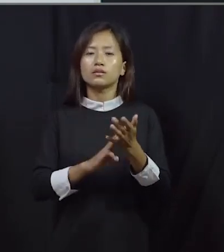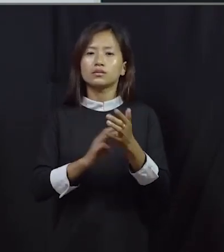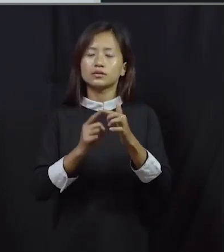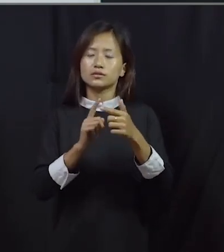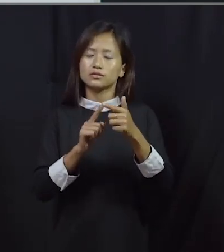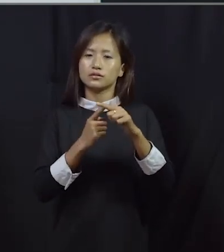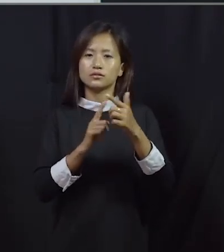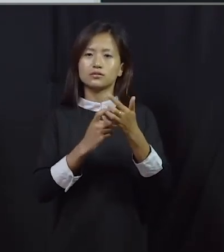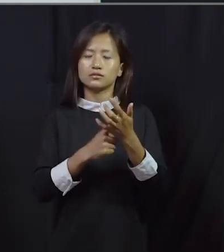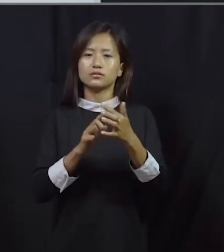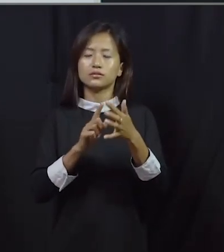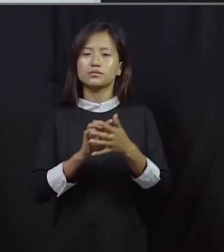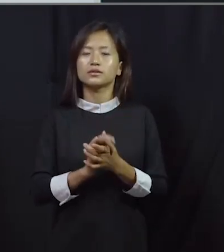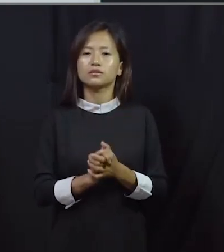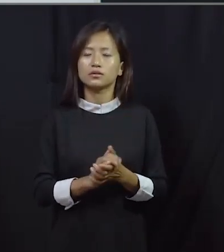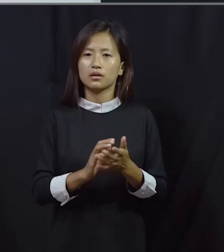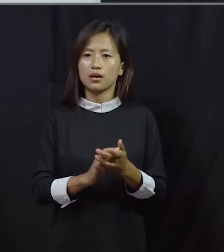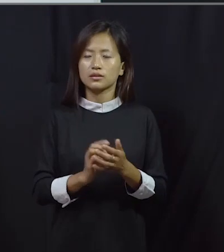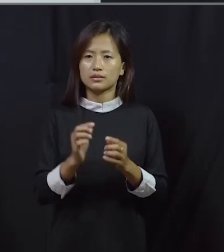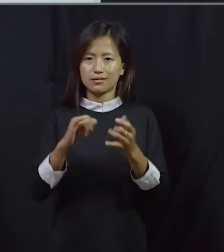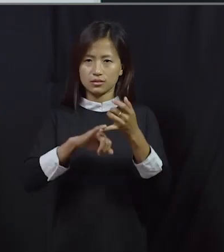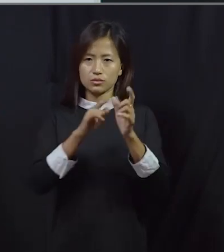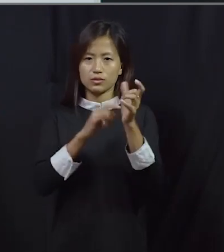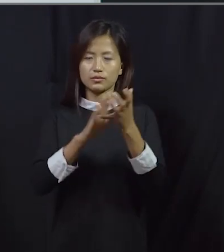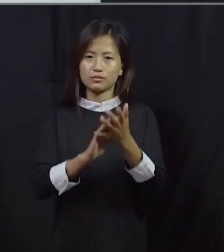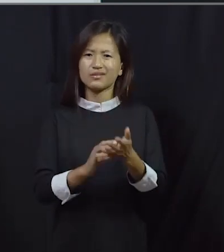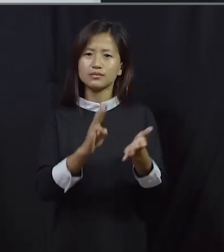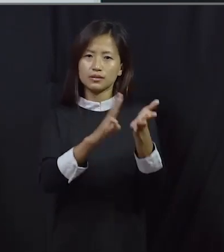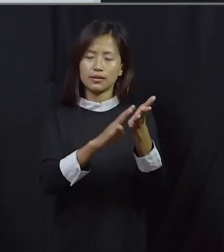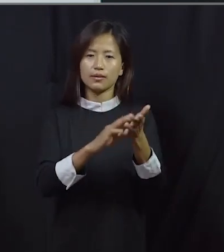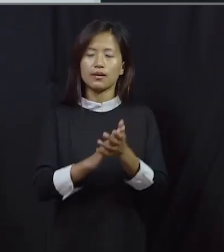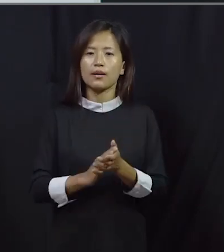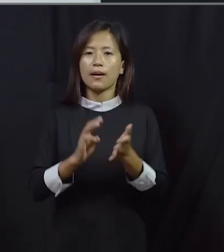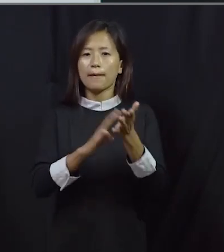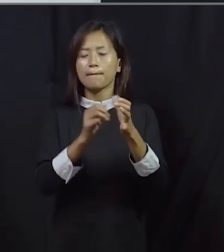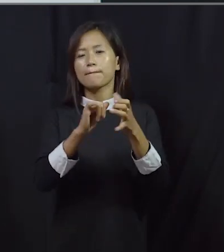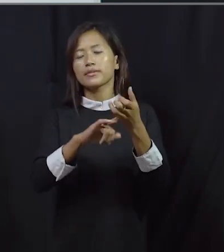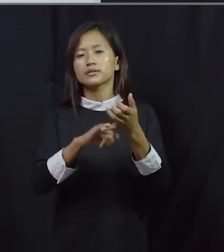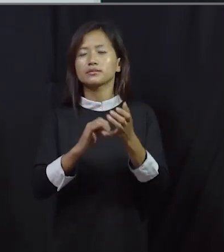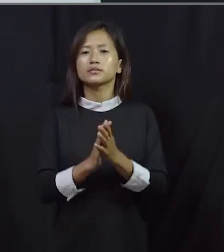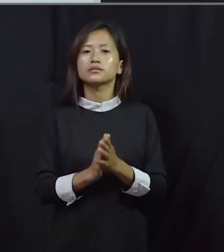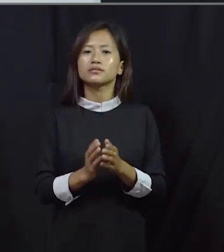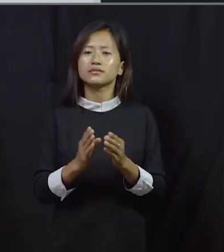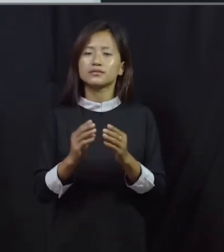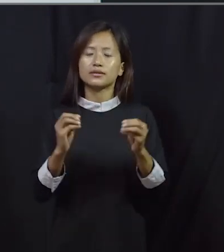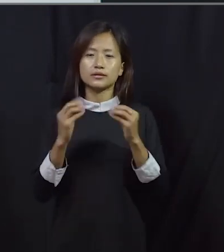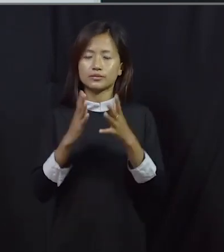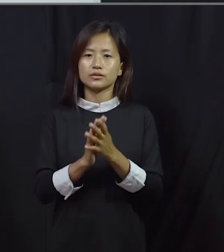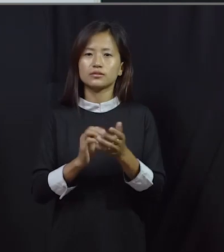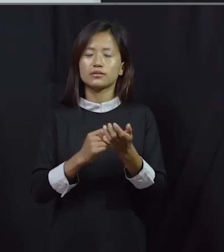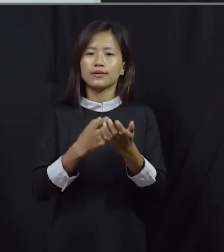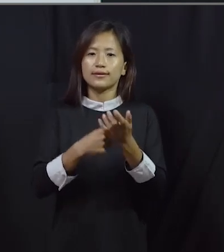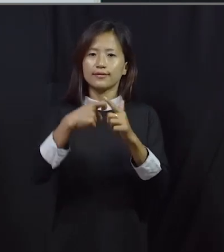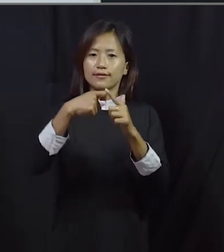of meter? That is M. And mass. Mass is expressed in kilogram. Mass is expressed in